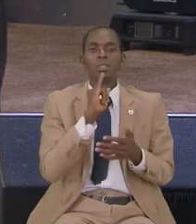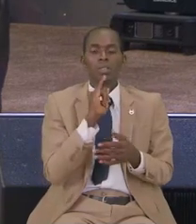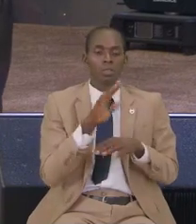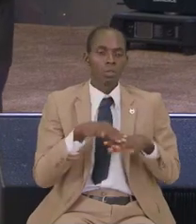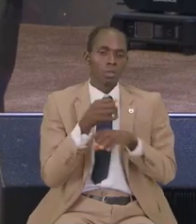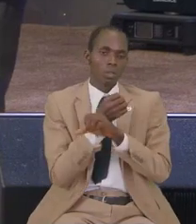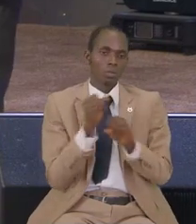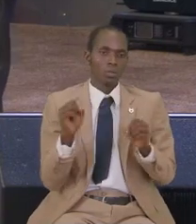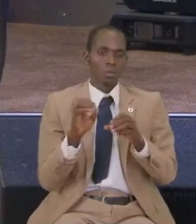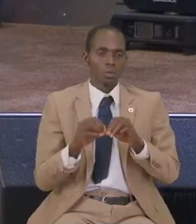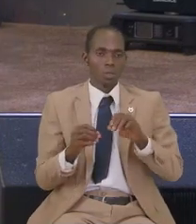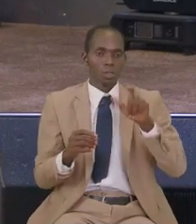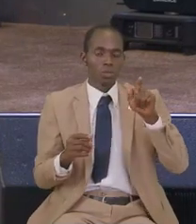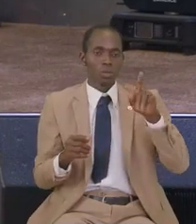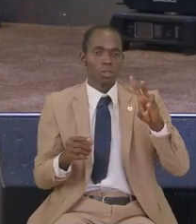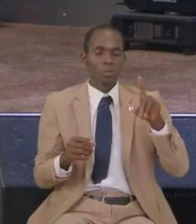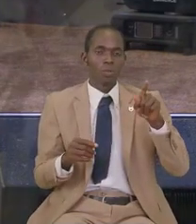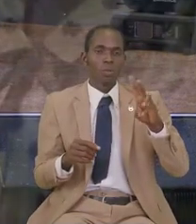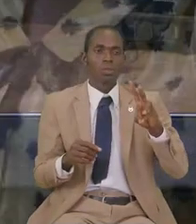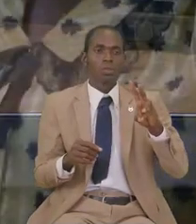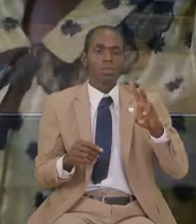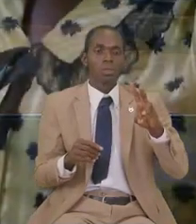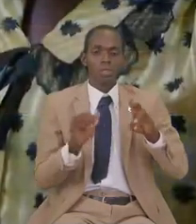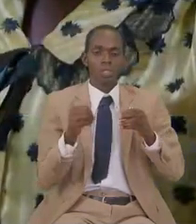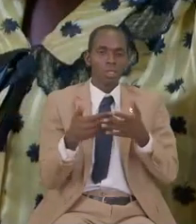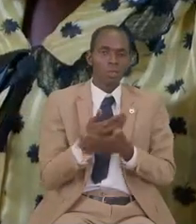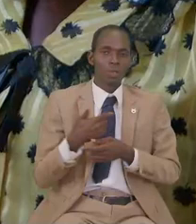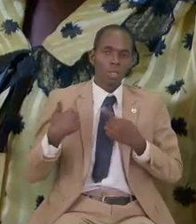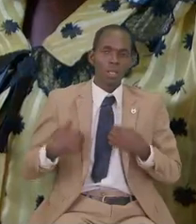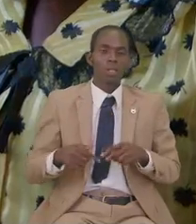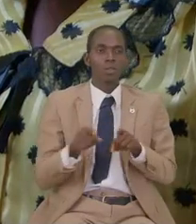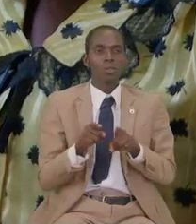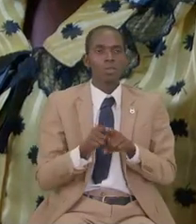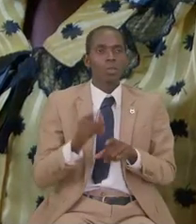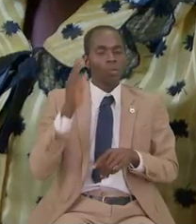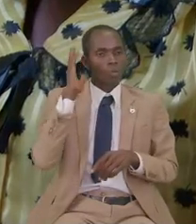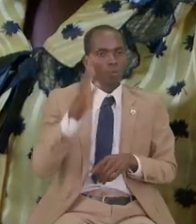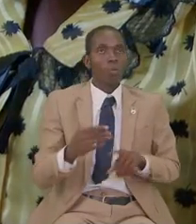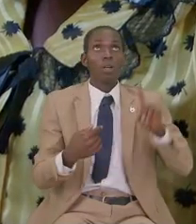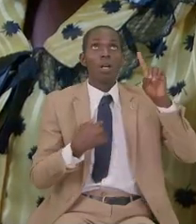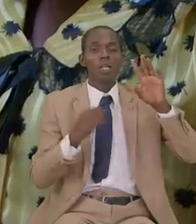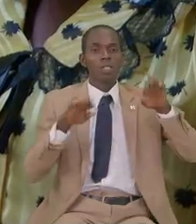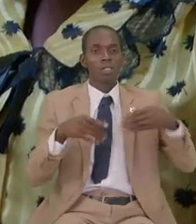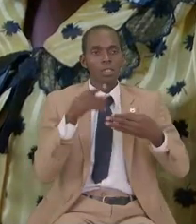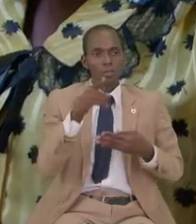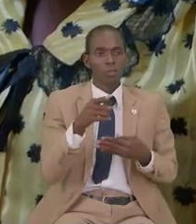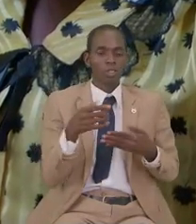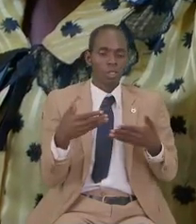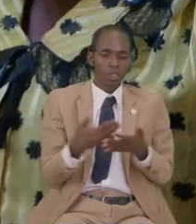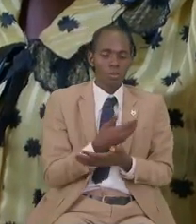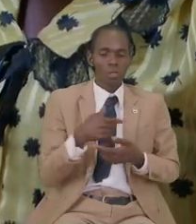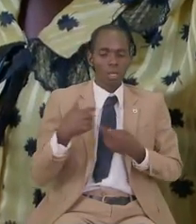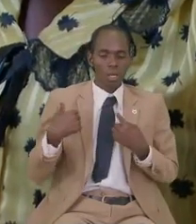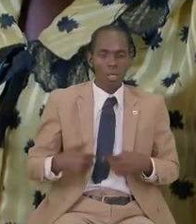verse 26. In verse 26, a new heart also will I give you. A new heart